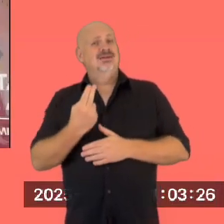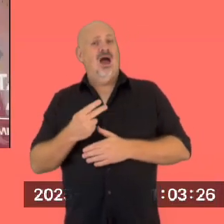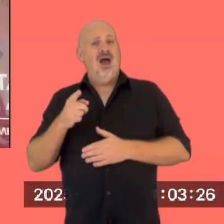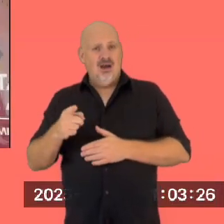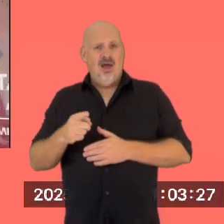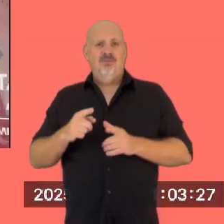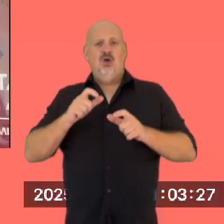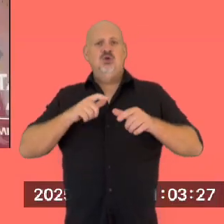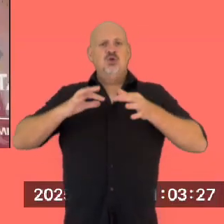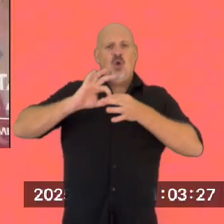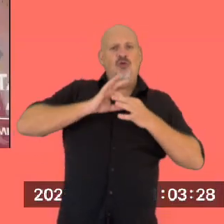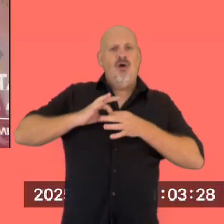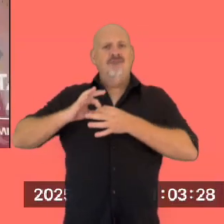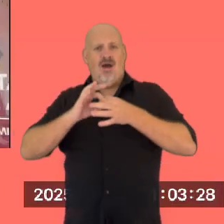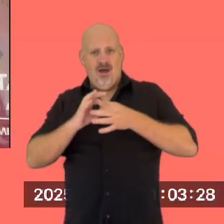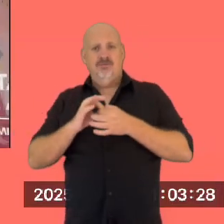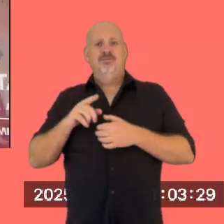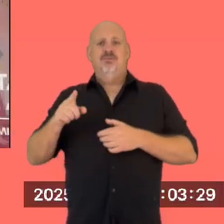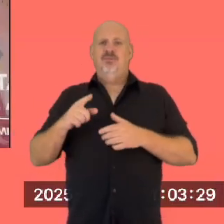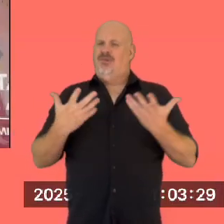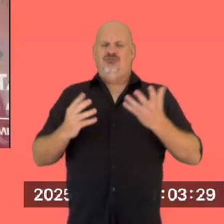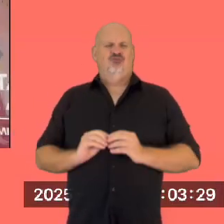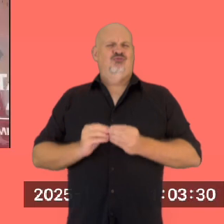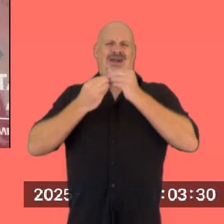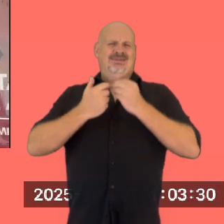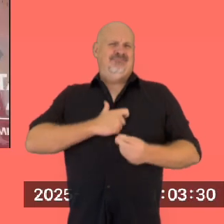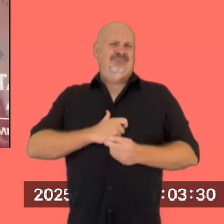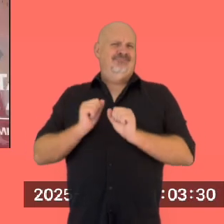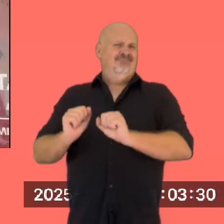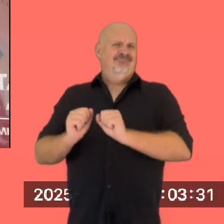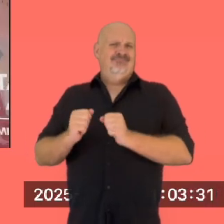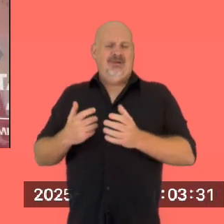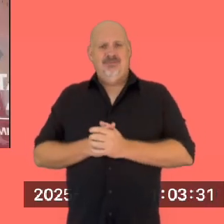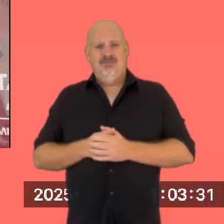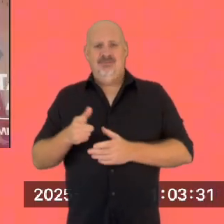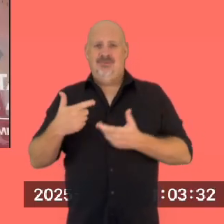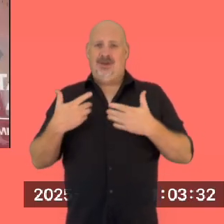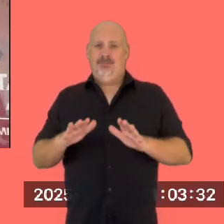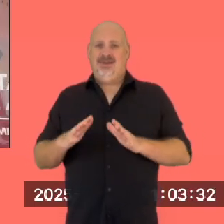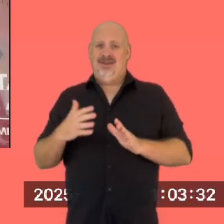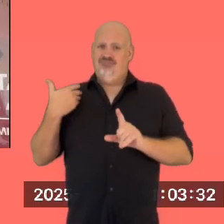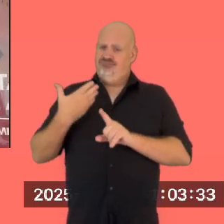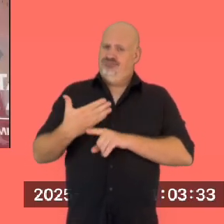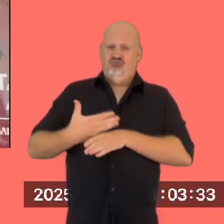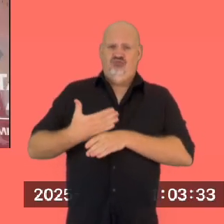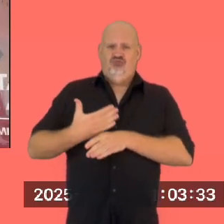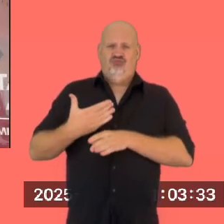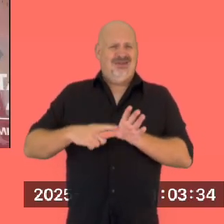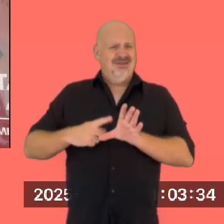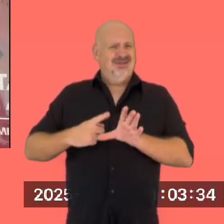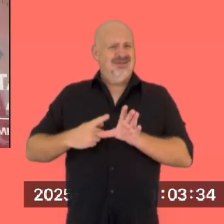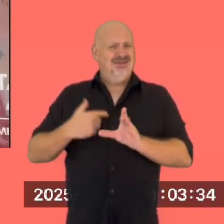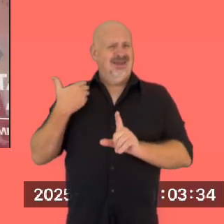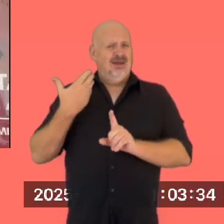an artist, designer, curator, and he is an all creative human being who has